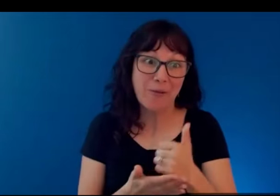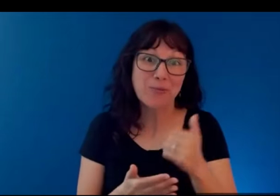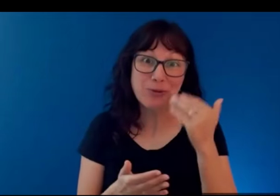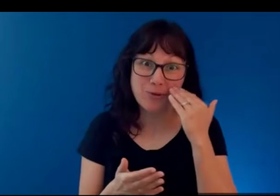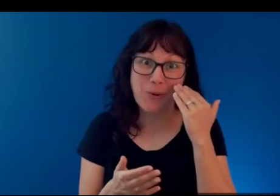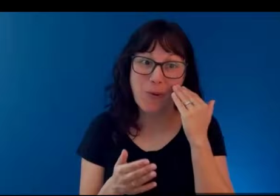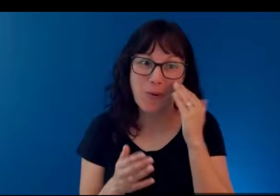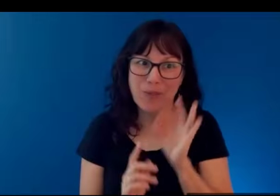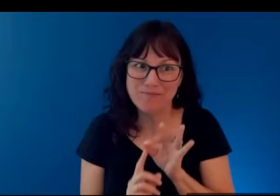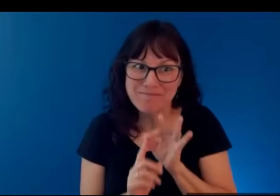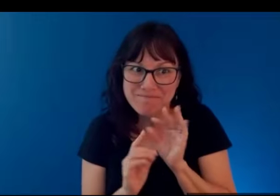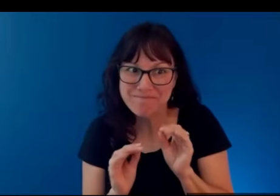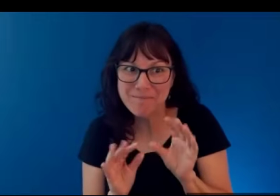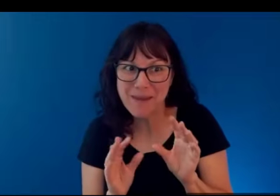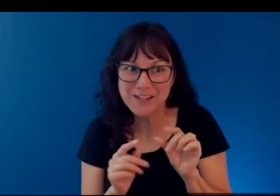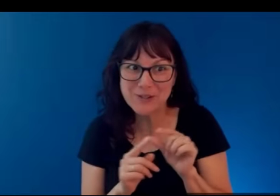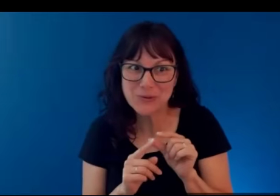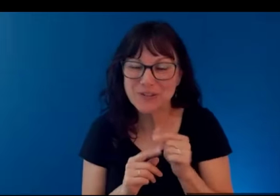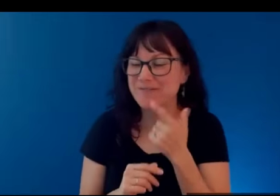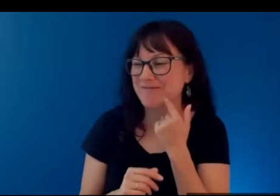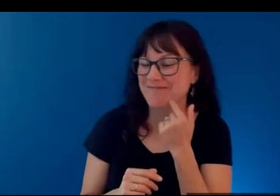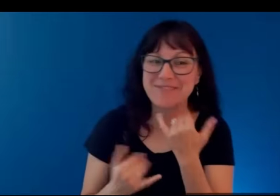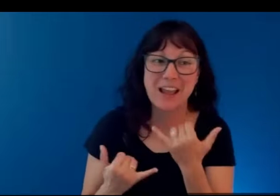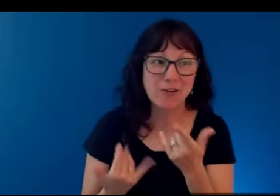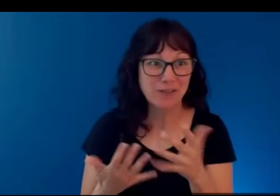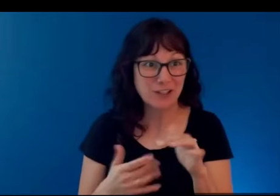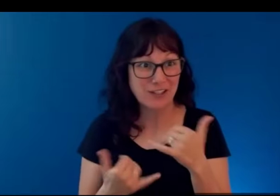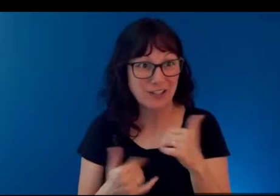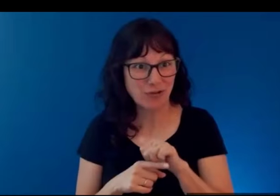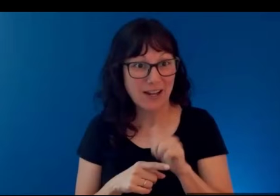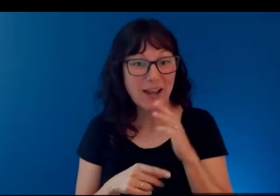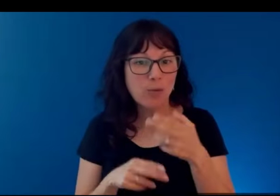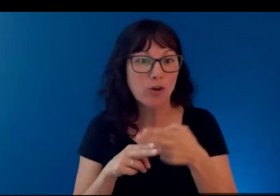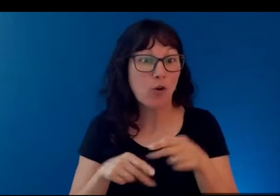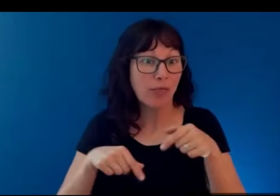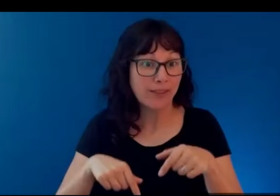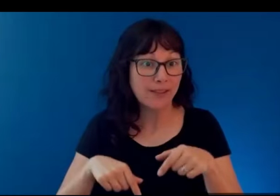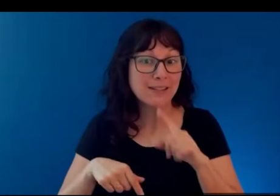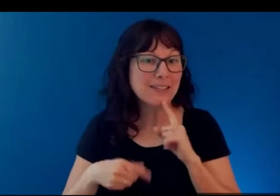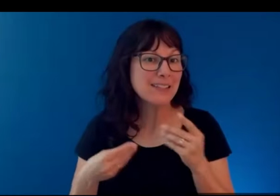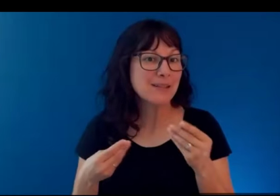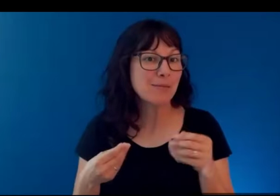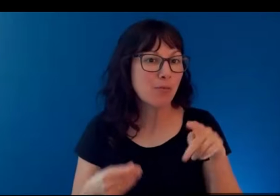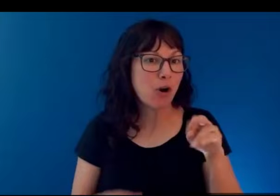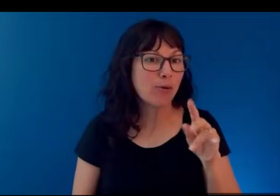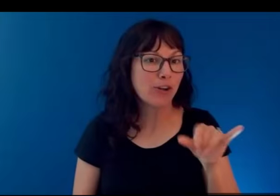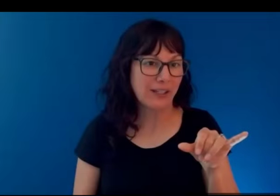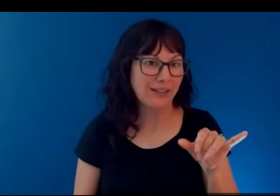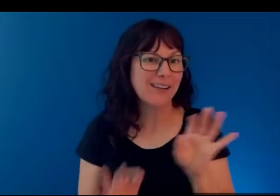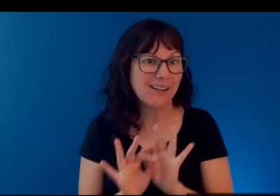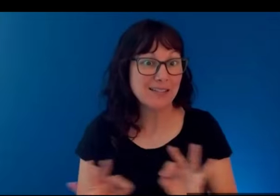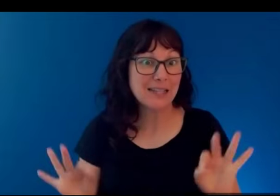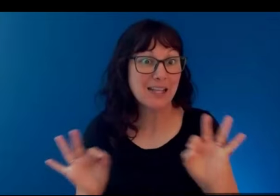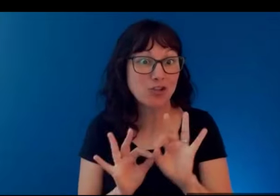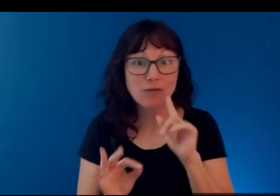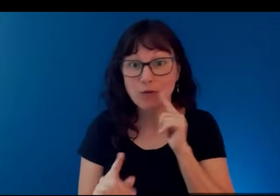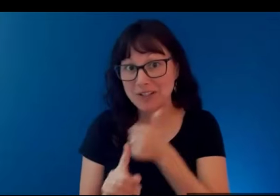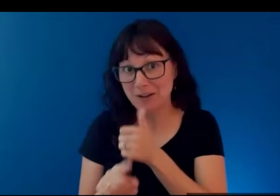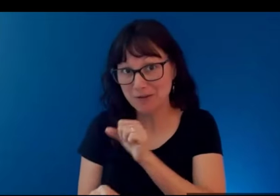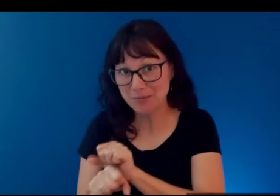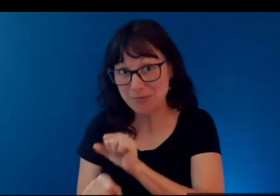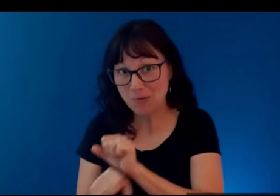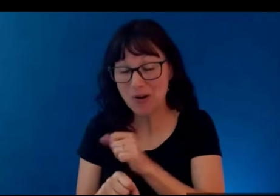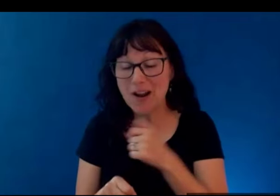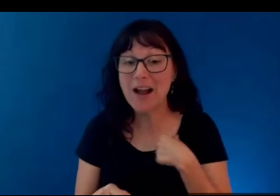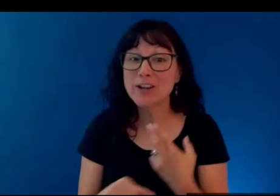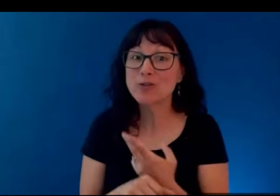words. So now that you've had this training, I would call it, this is property essential to self-support. I